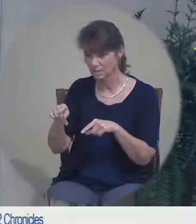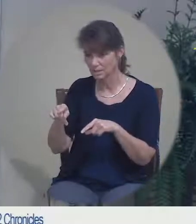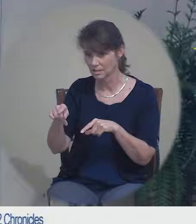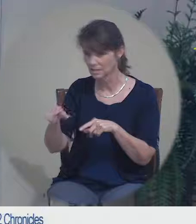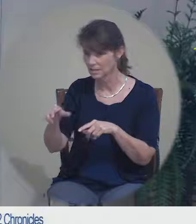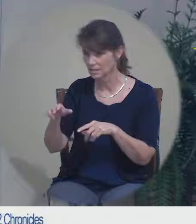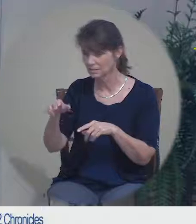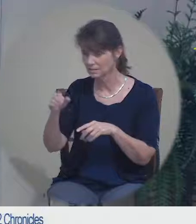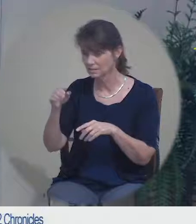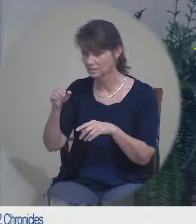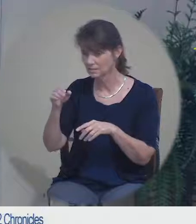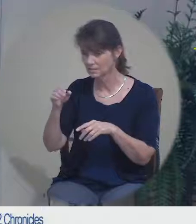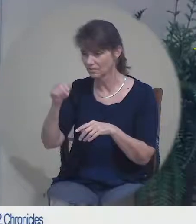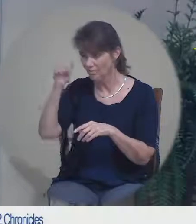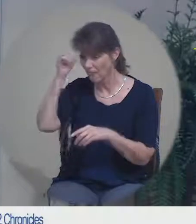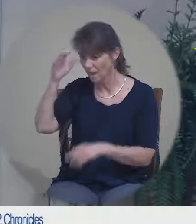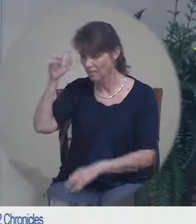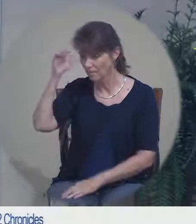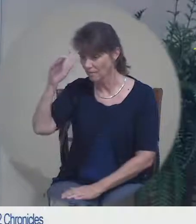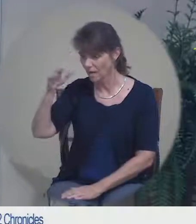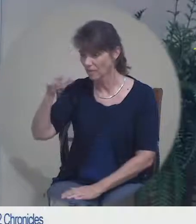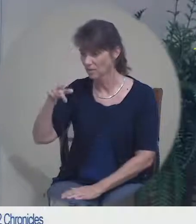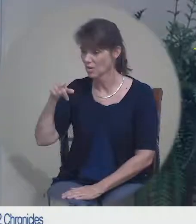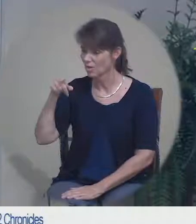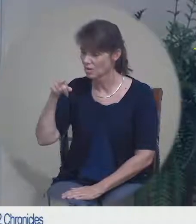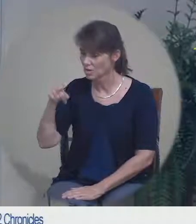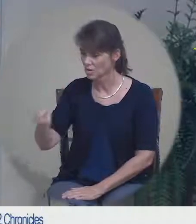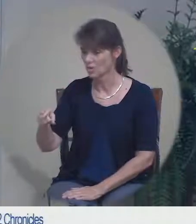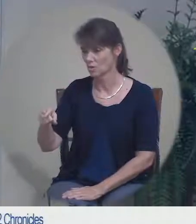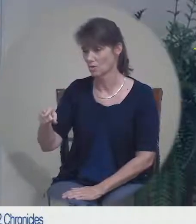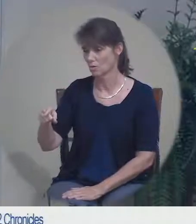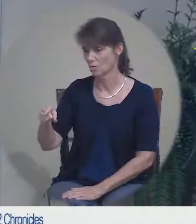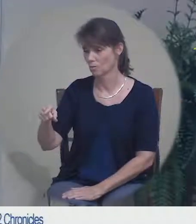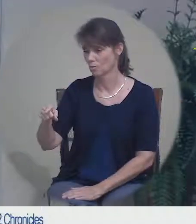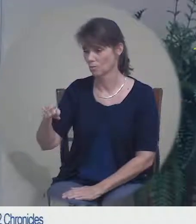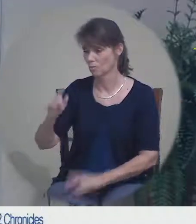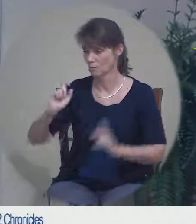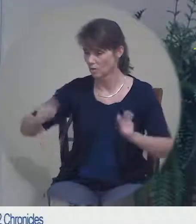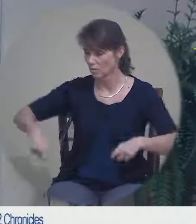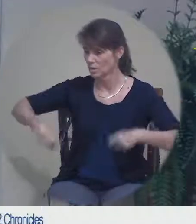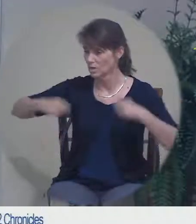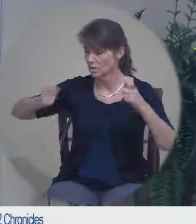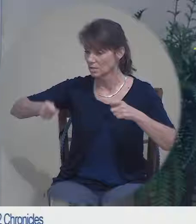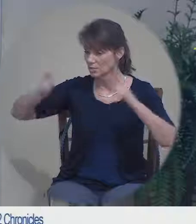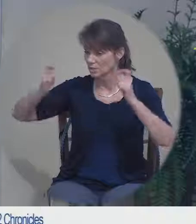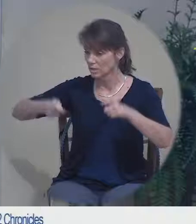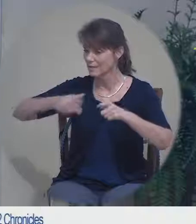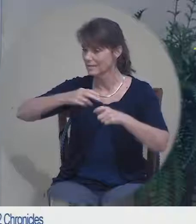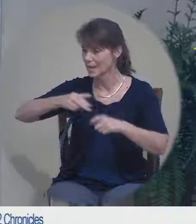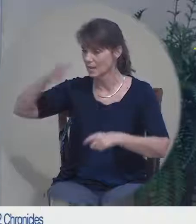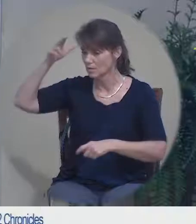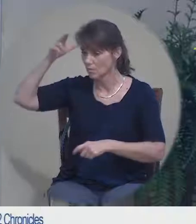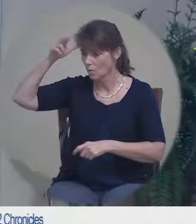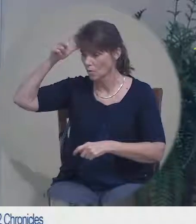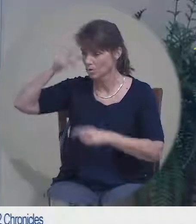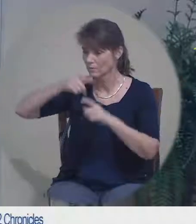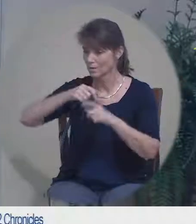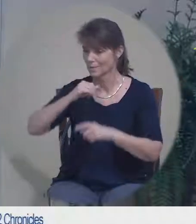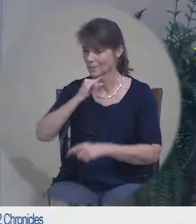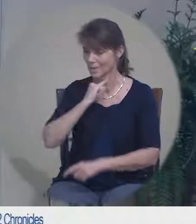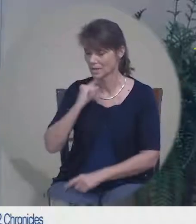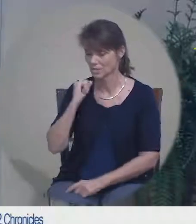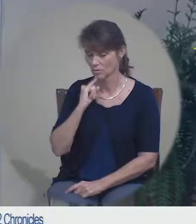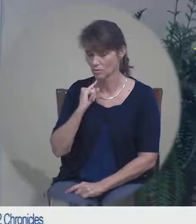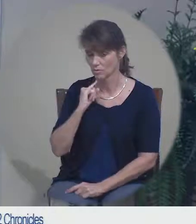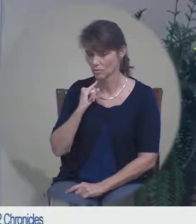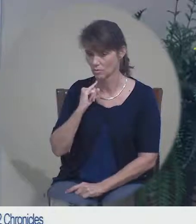not, I don't know. But I think what he's saying about Elisha is, you know what the true protection of Israel is? It's not